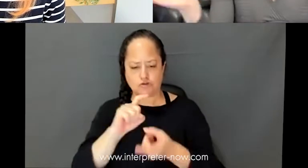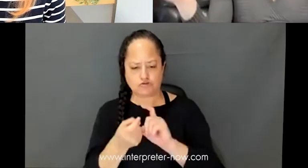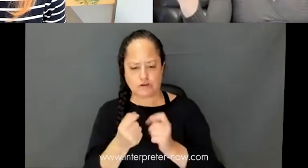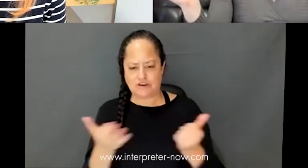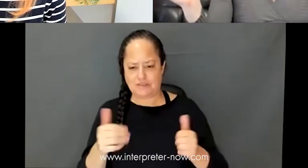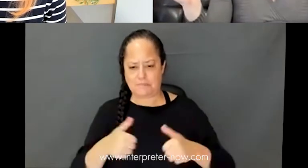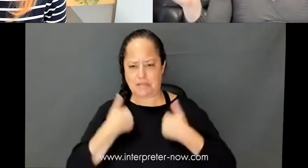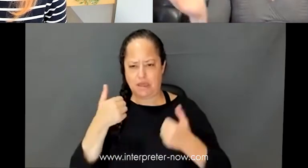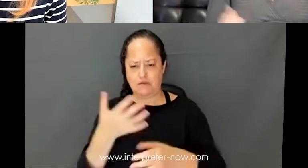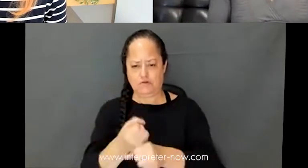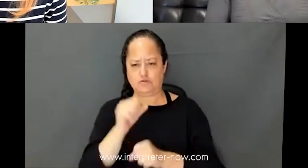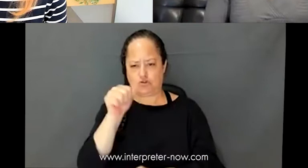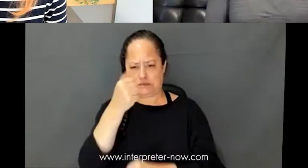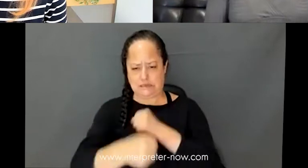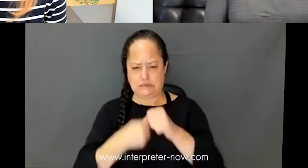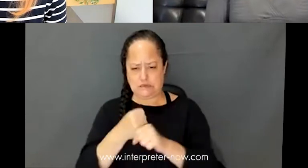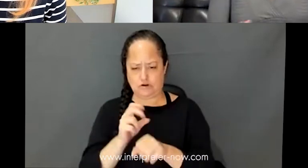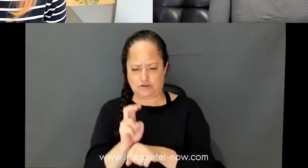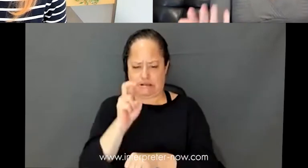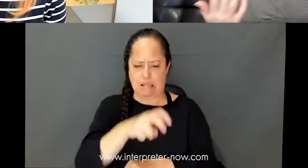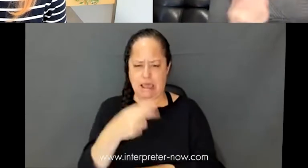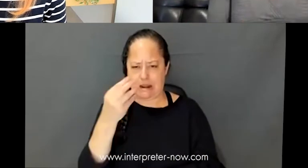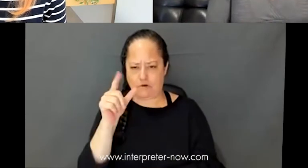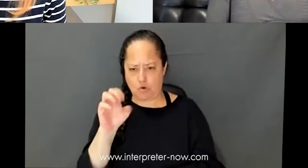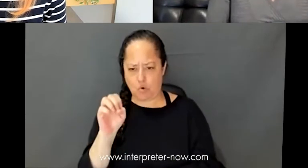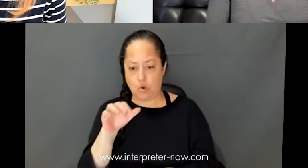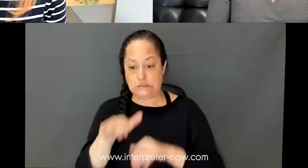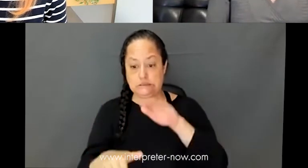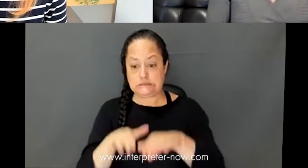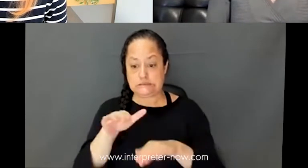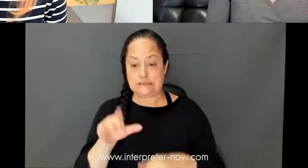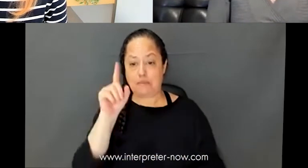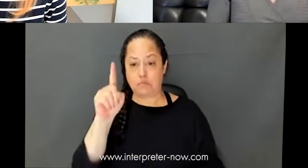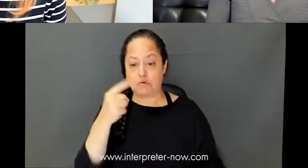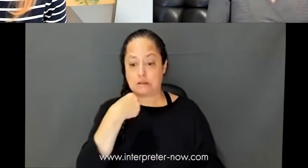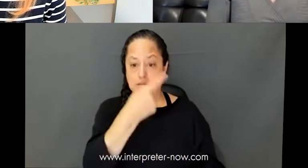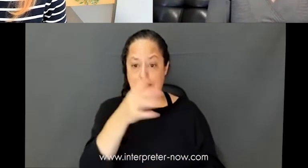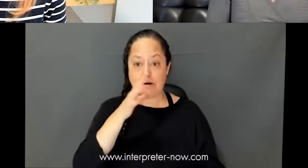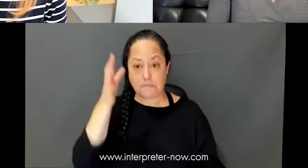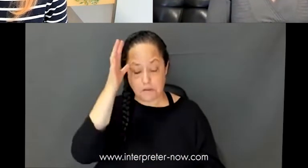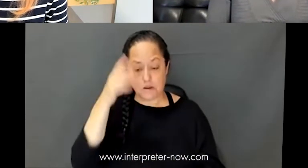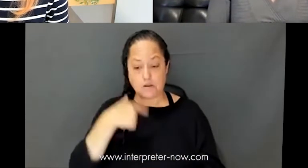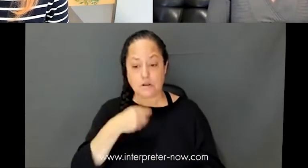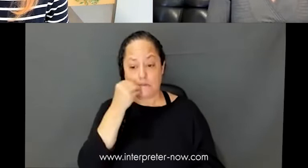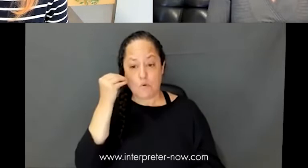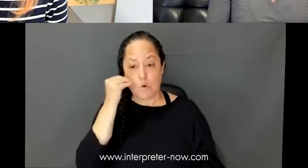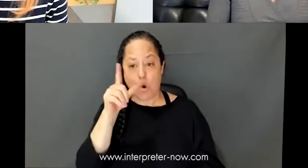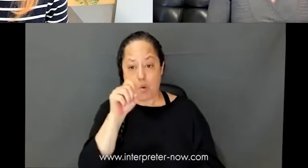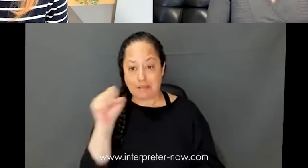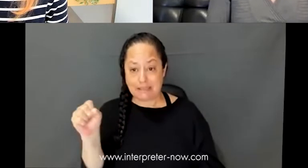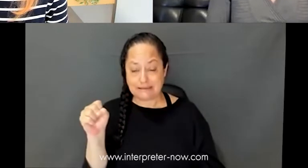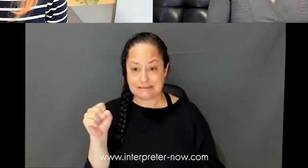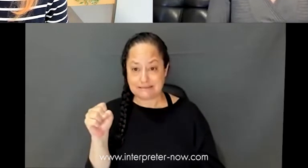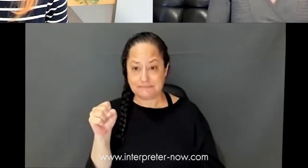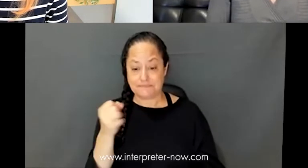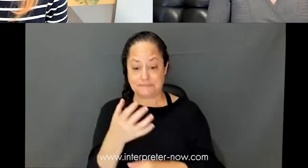10 years to climb out of that hole. Step one was just tell my parents I'd been homeless, then,